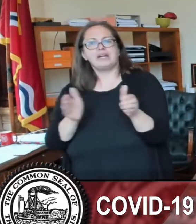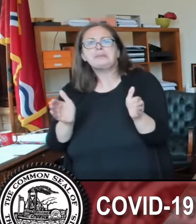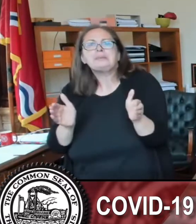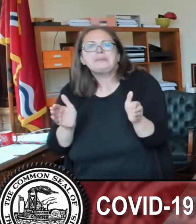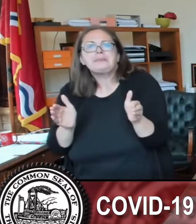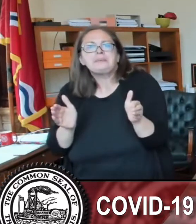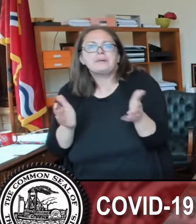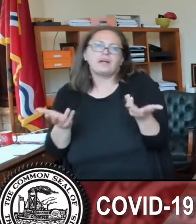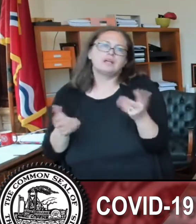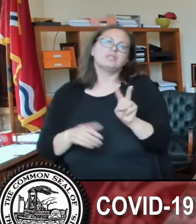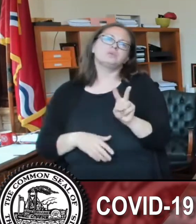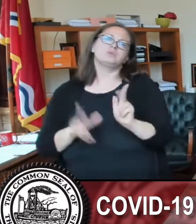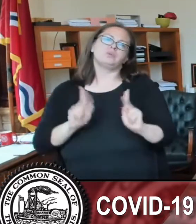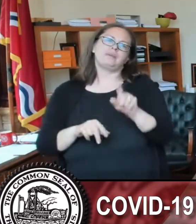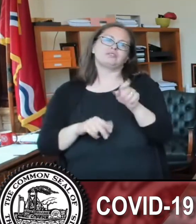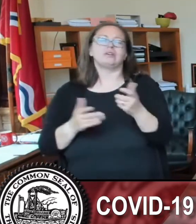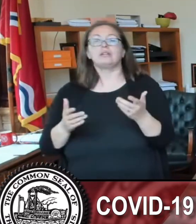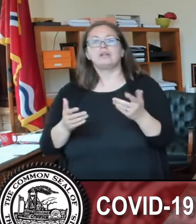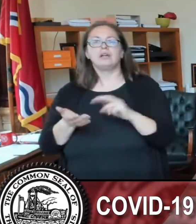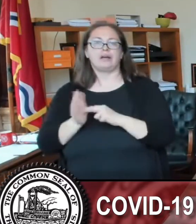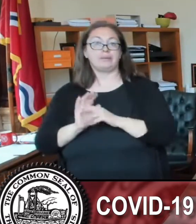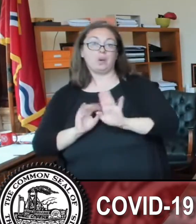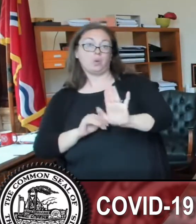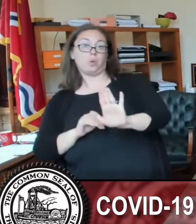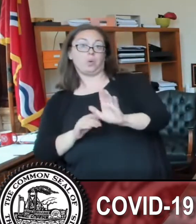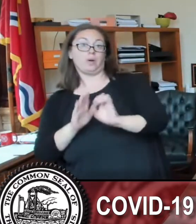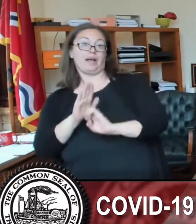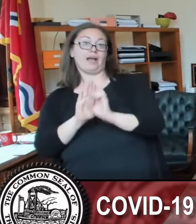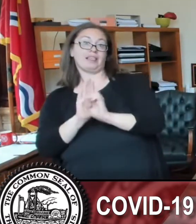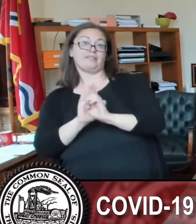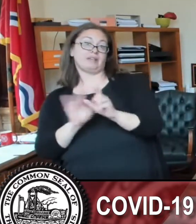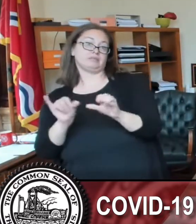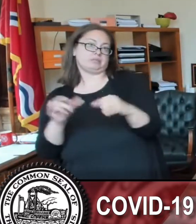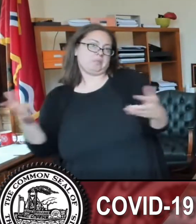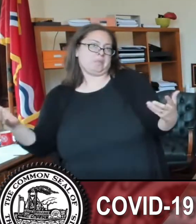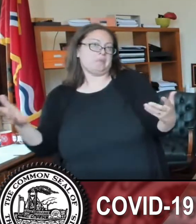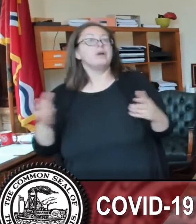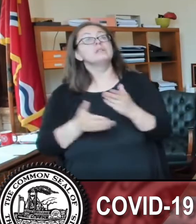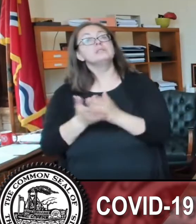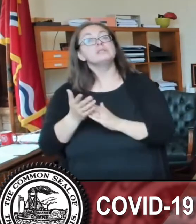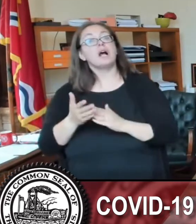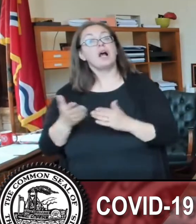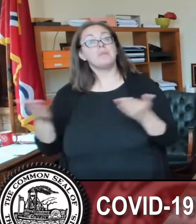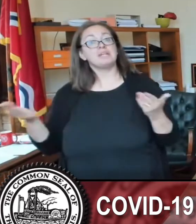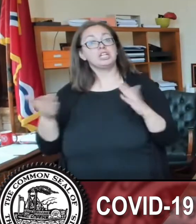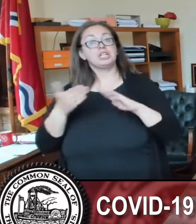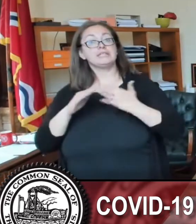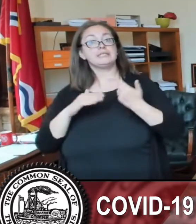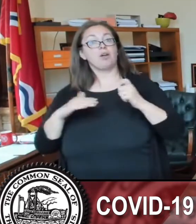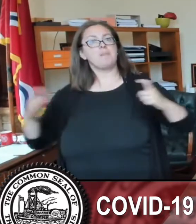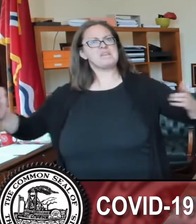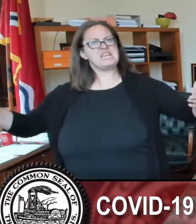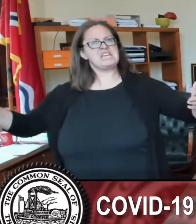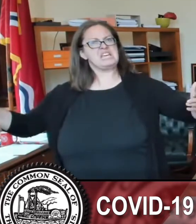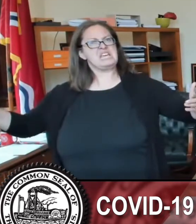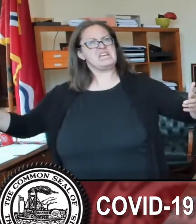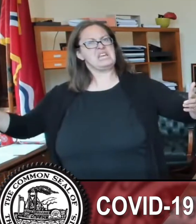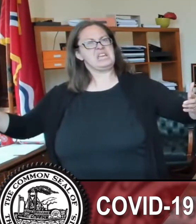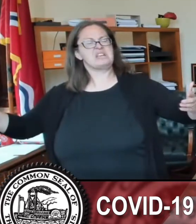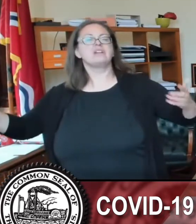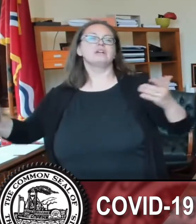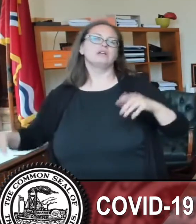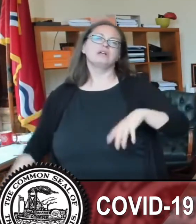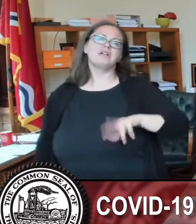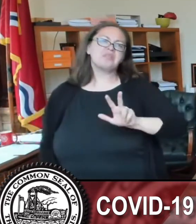people in it. Now, I don't know how small of an elevator you're referring to. We have some pretty large elevators here at City Hall where we allow 3 or